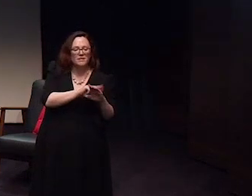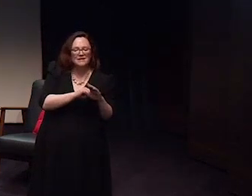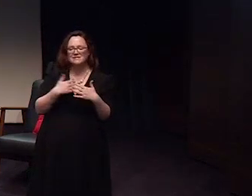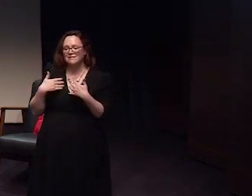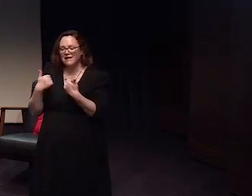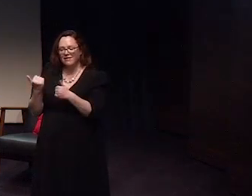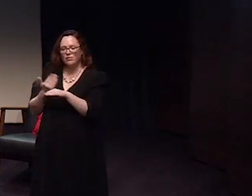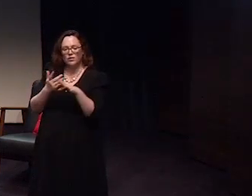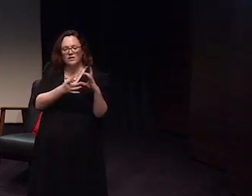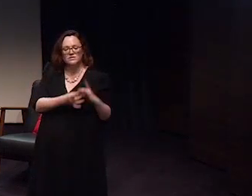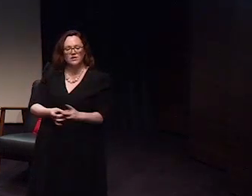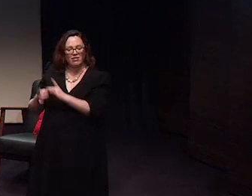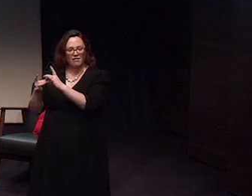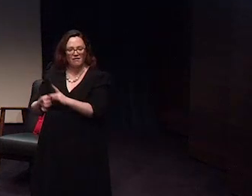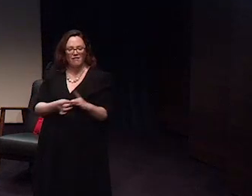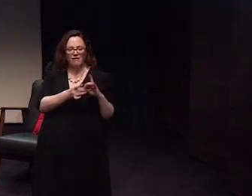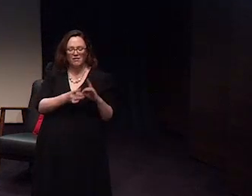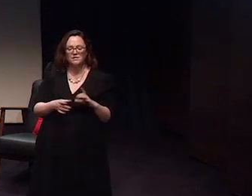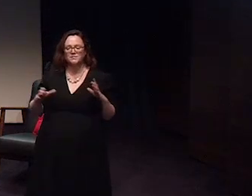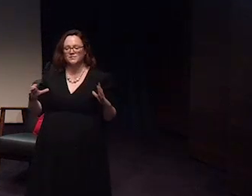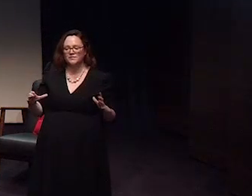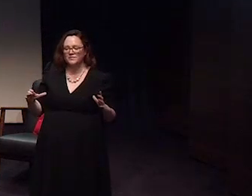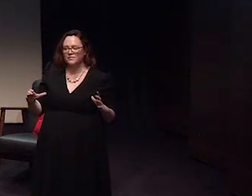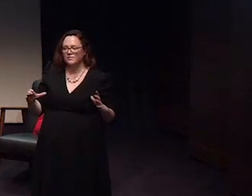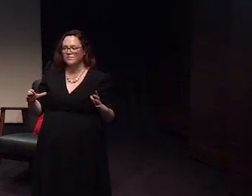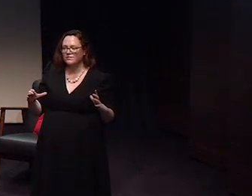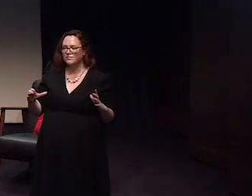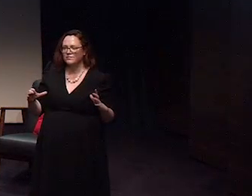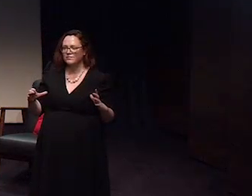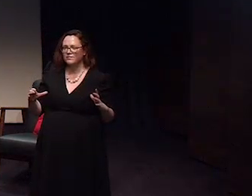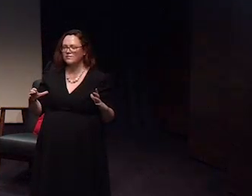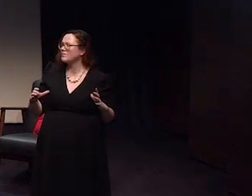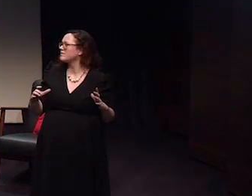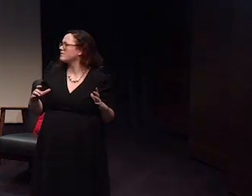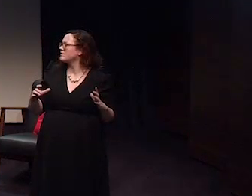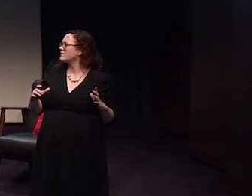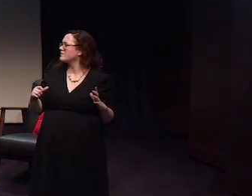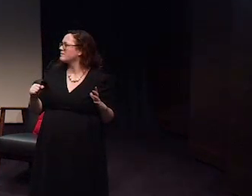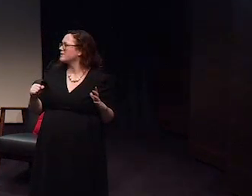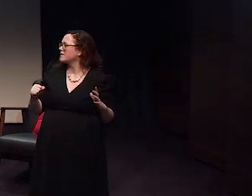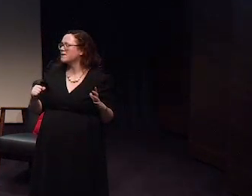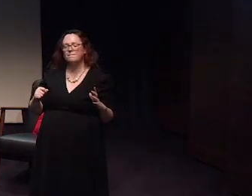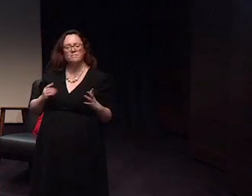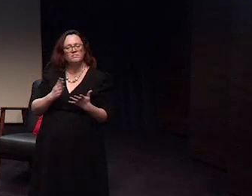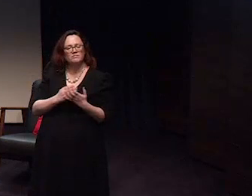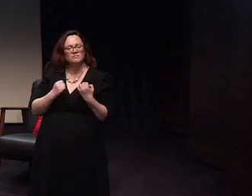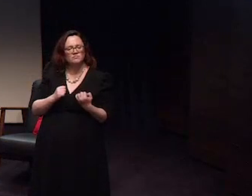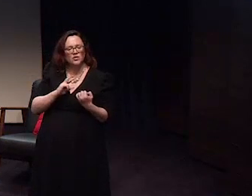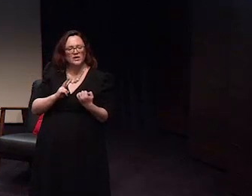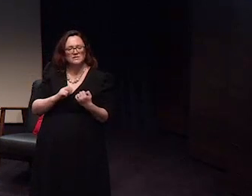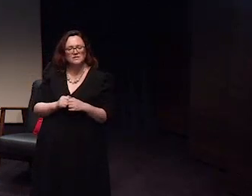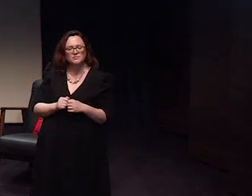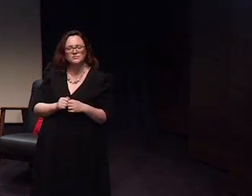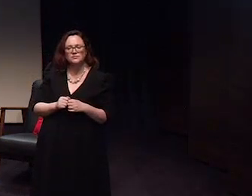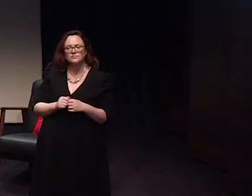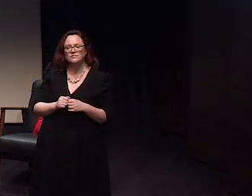service. The people who pick up the call arriving on number 144 are mainly certified nurses. There are